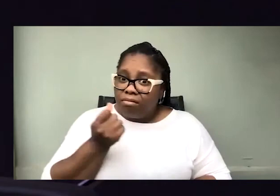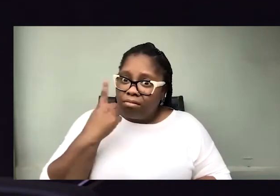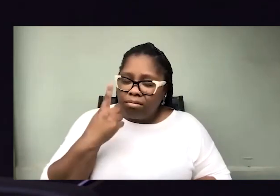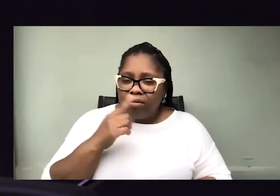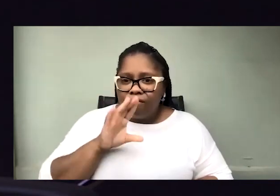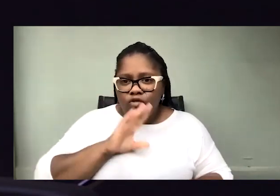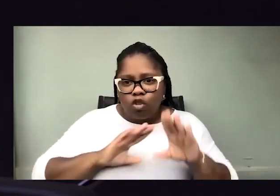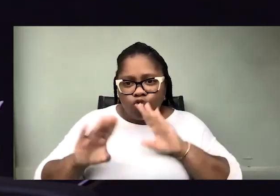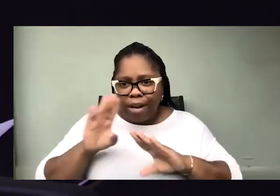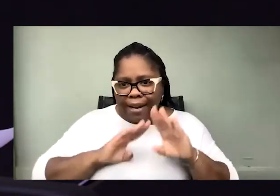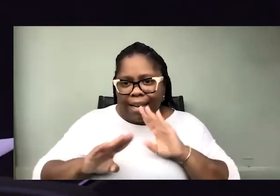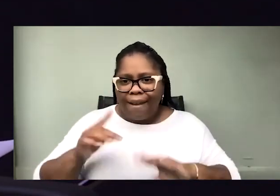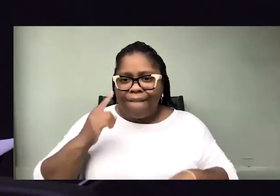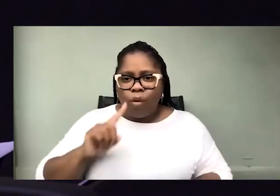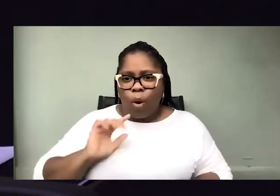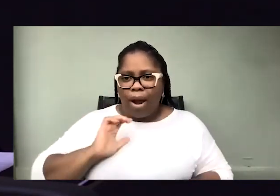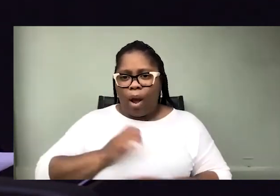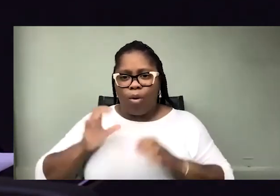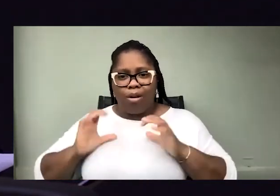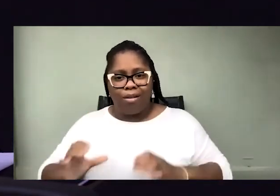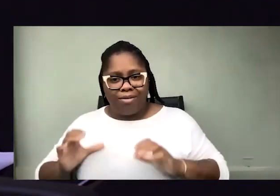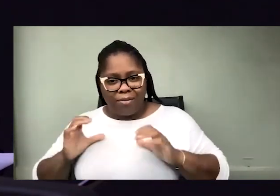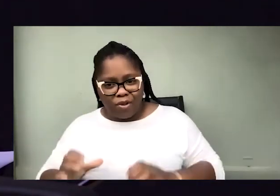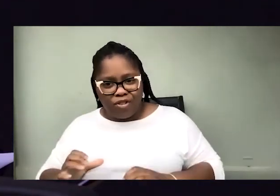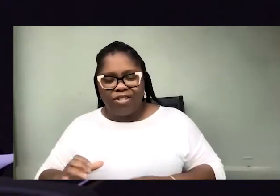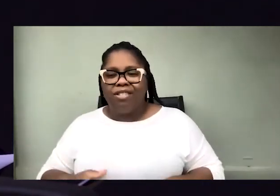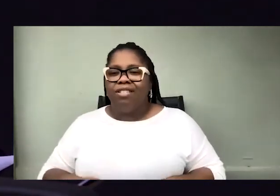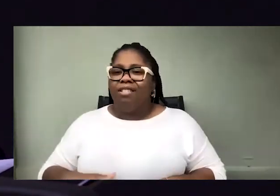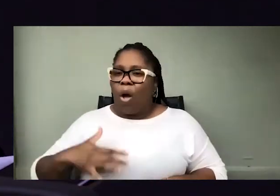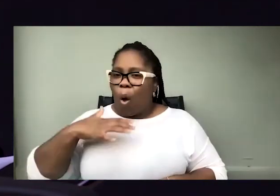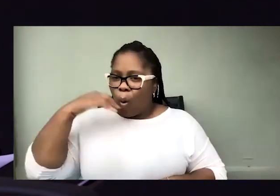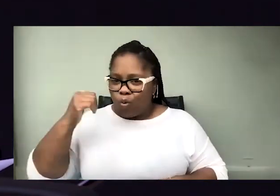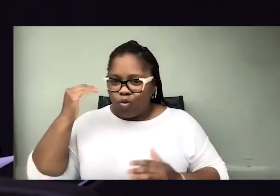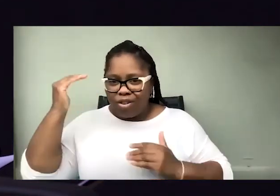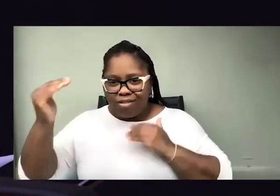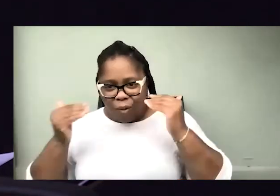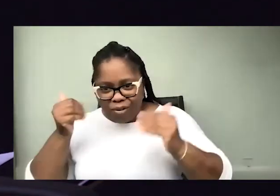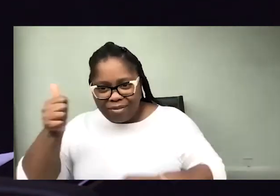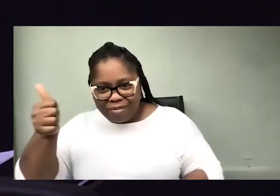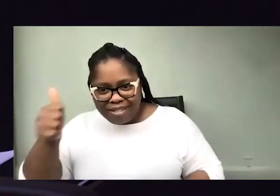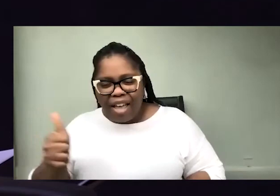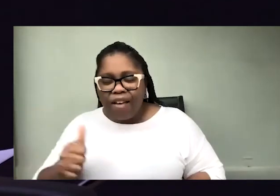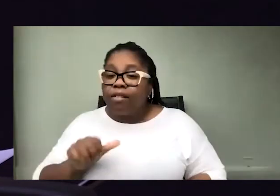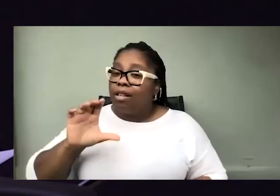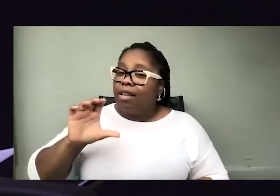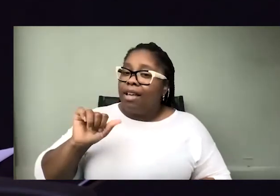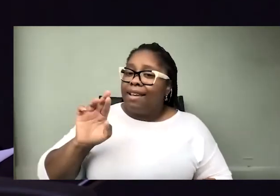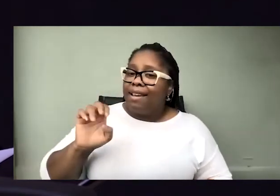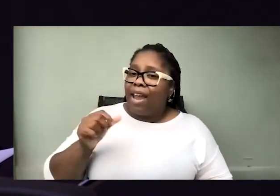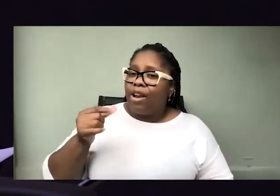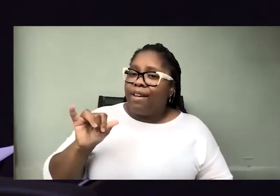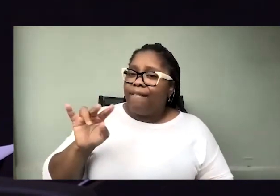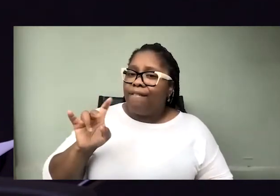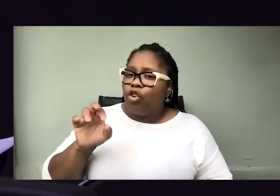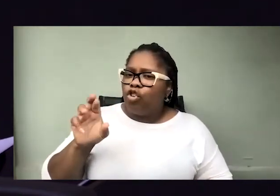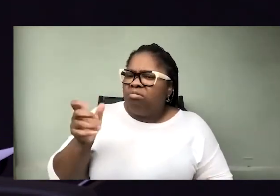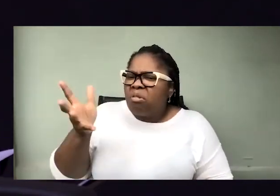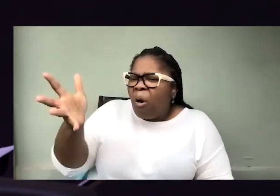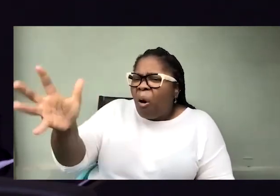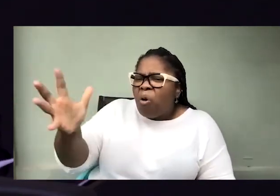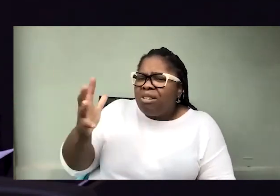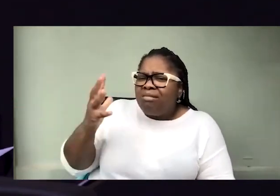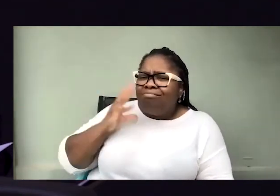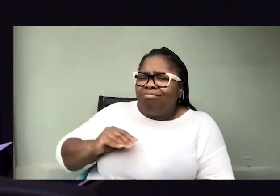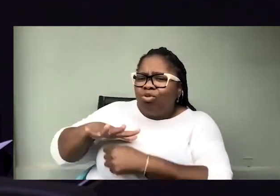must be for our customers, our older adults themselves, or caregivers that are already stressed and trying